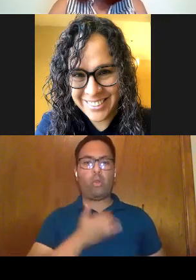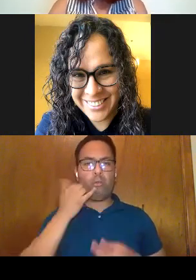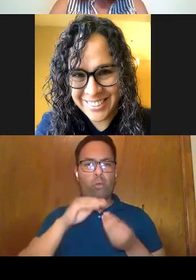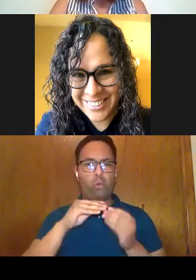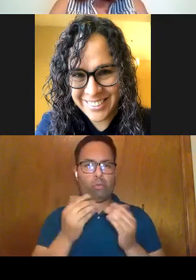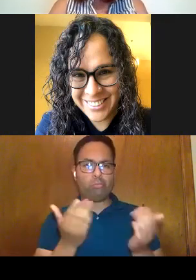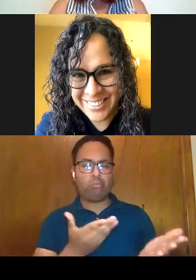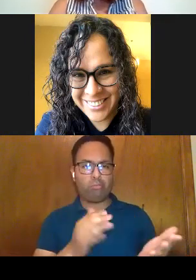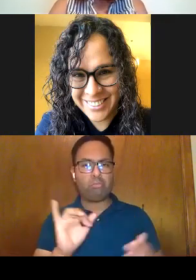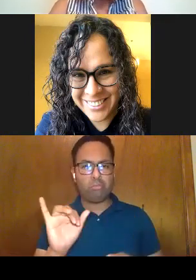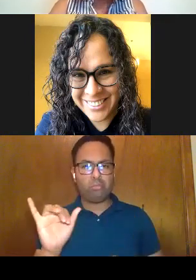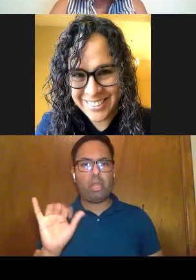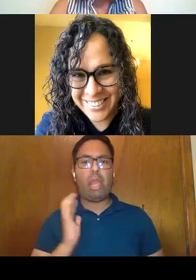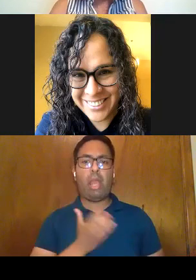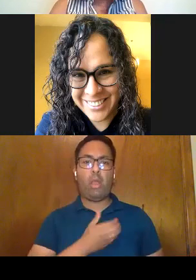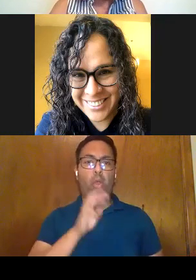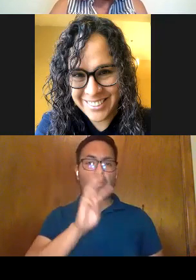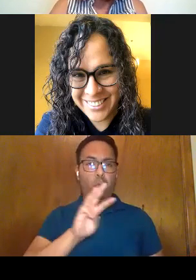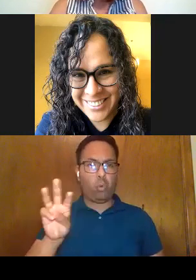800-237-3007. Our website is